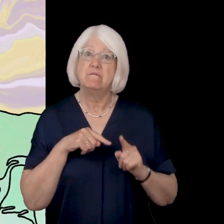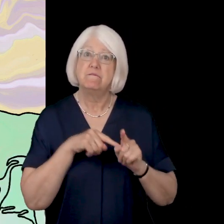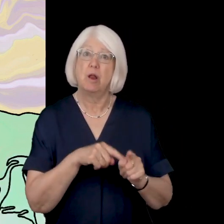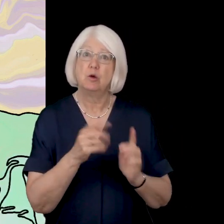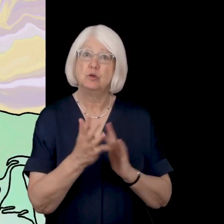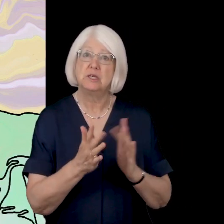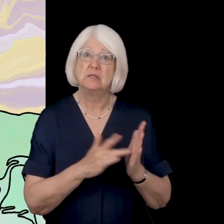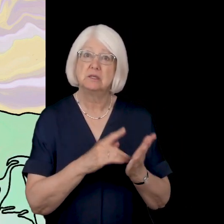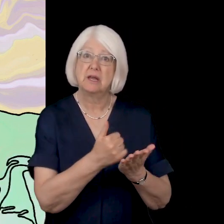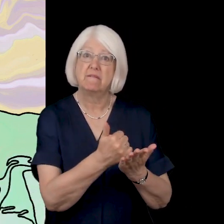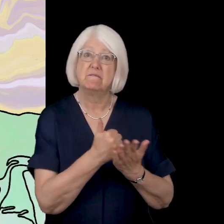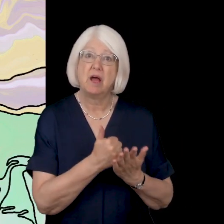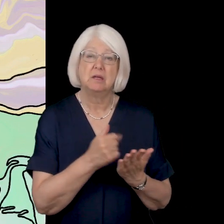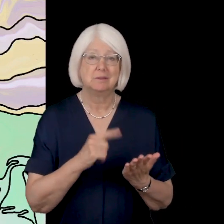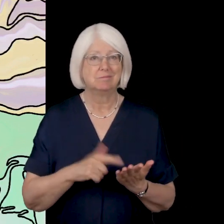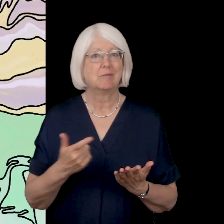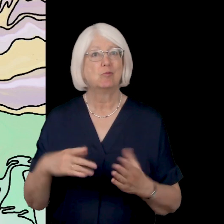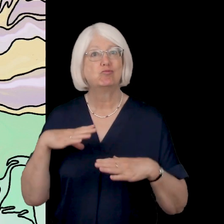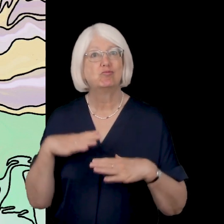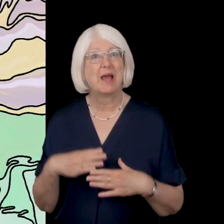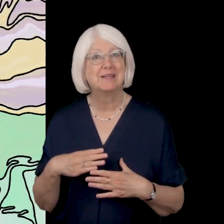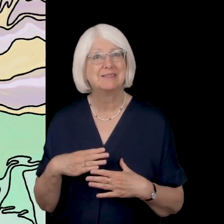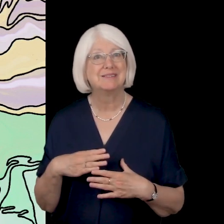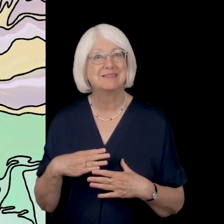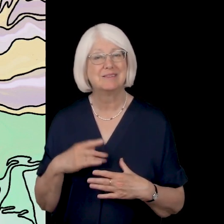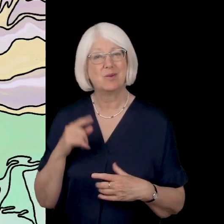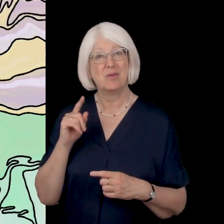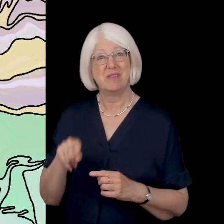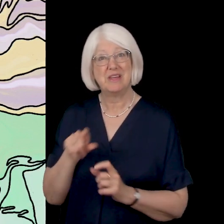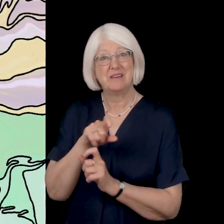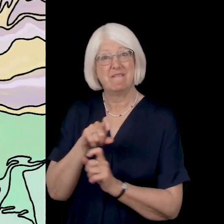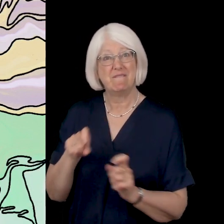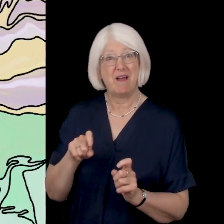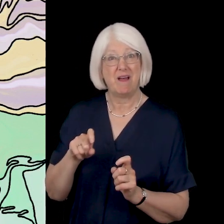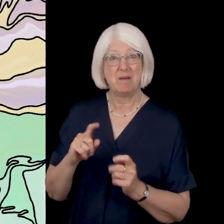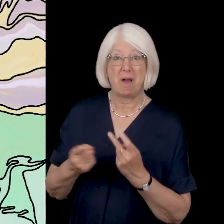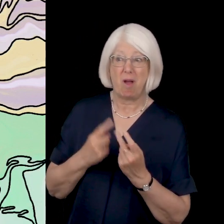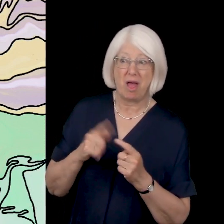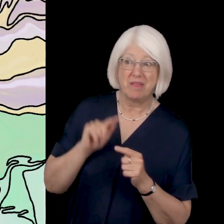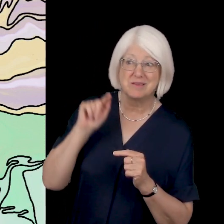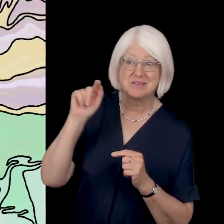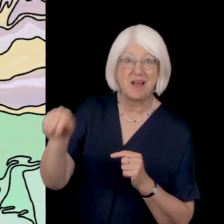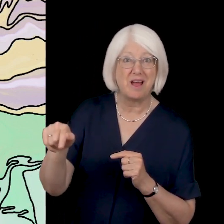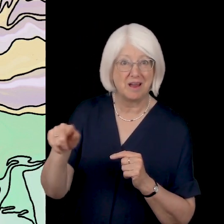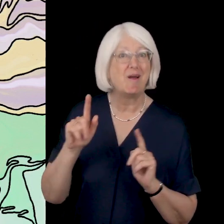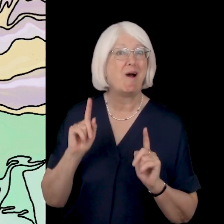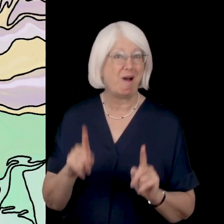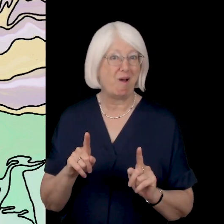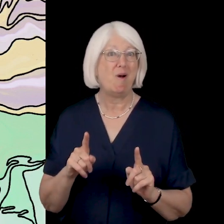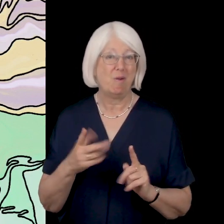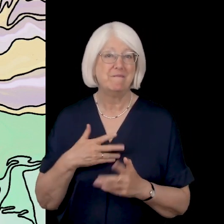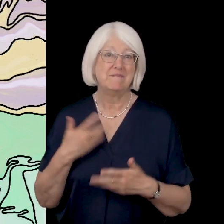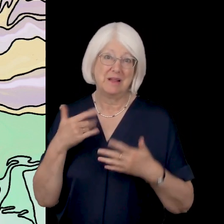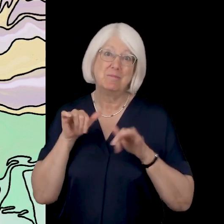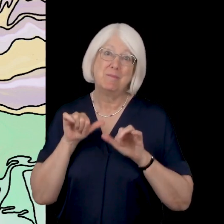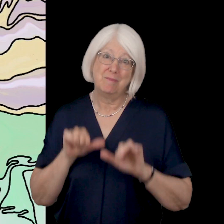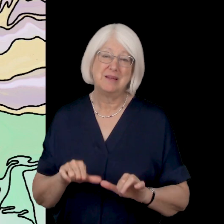to. For me, this verse was a blessing on days when I needed to take myself away, regain my energy and